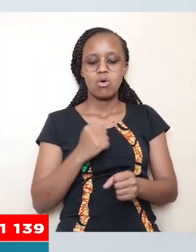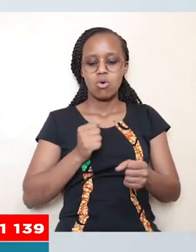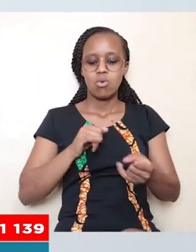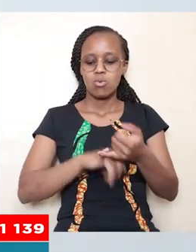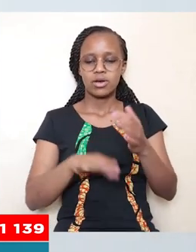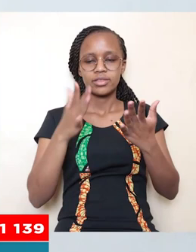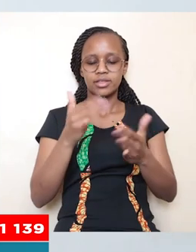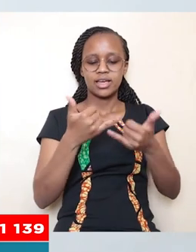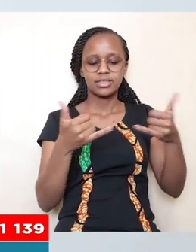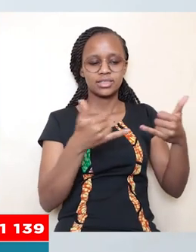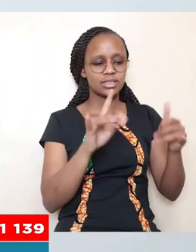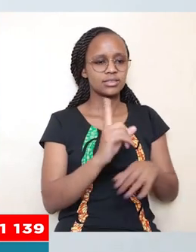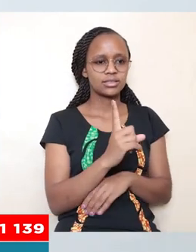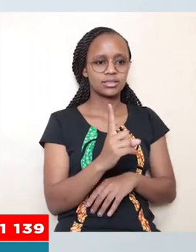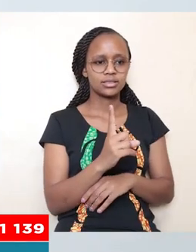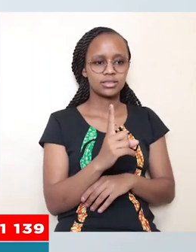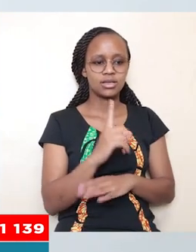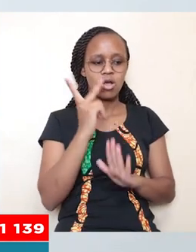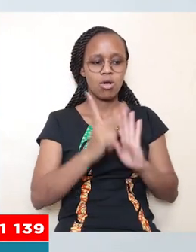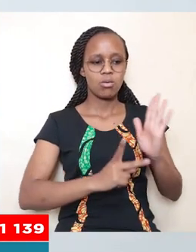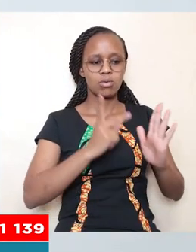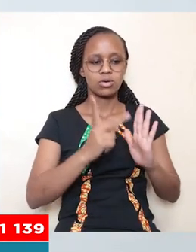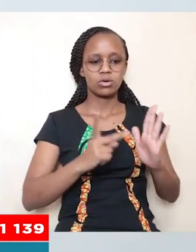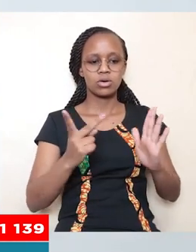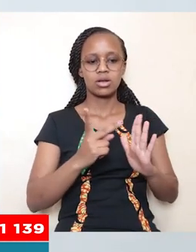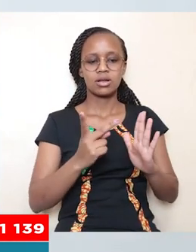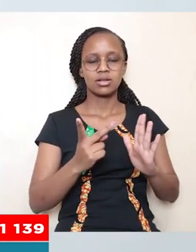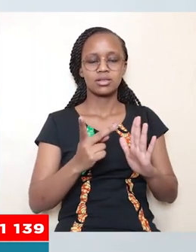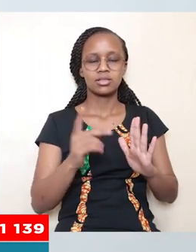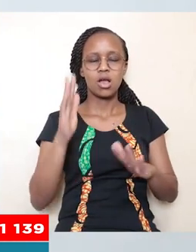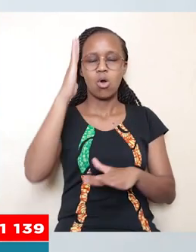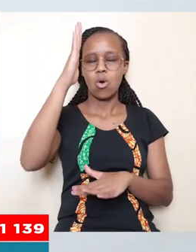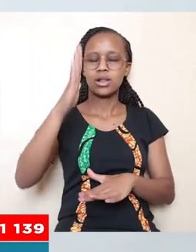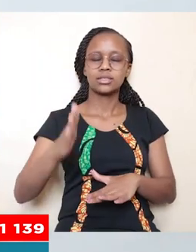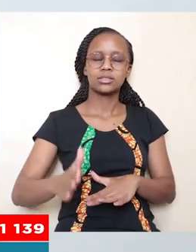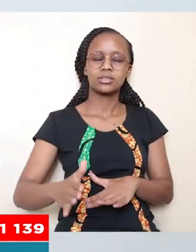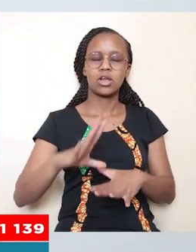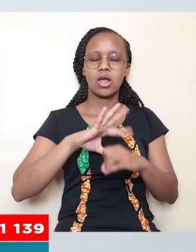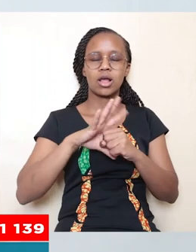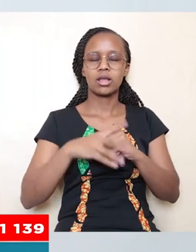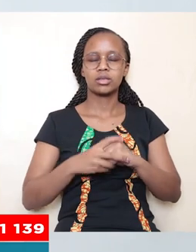lineage. Your wife is a product of horizontal procreation. Hello?